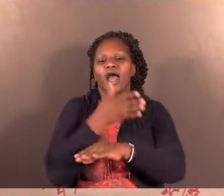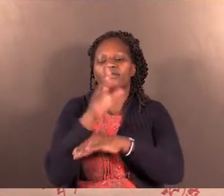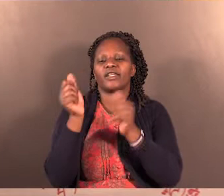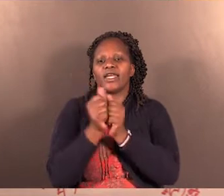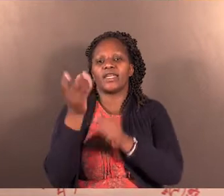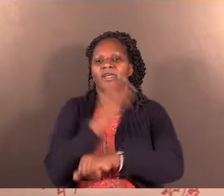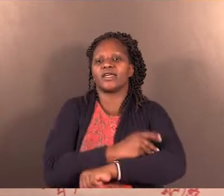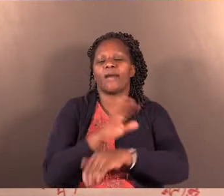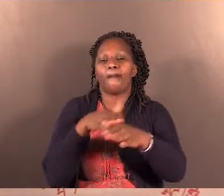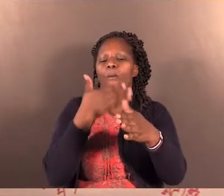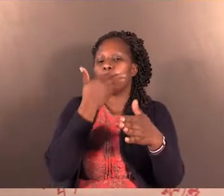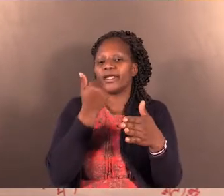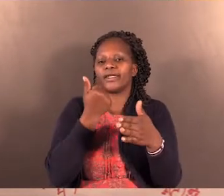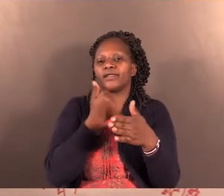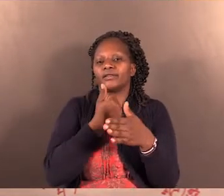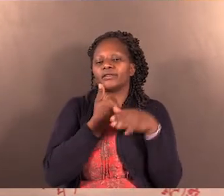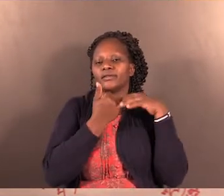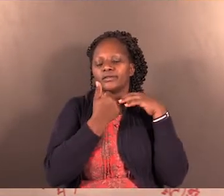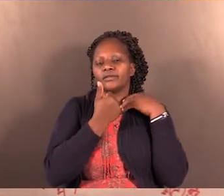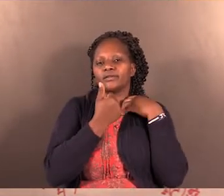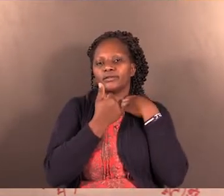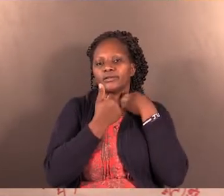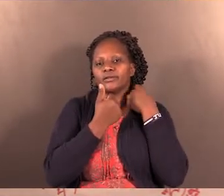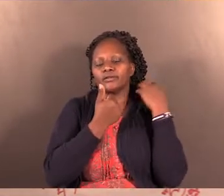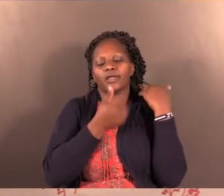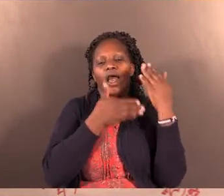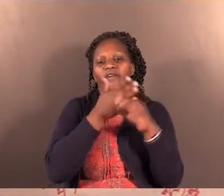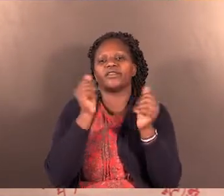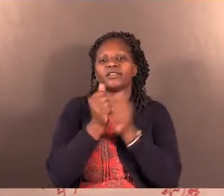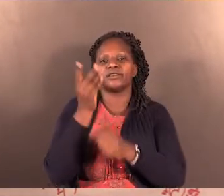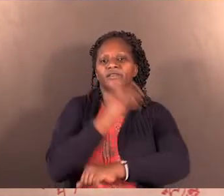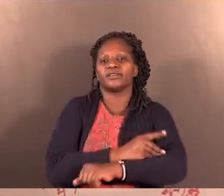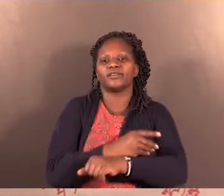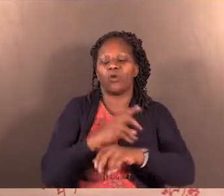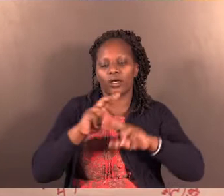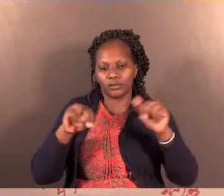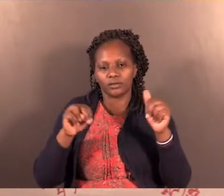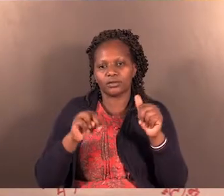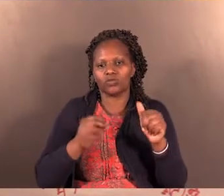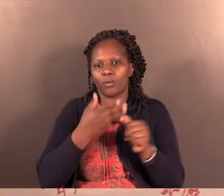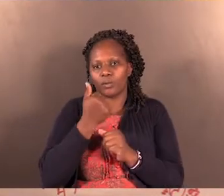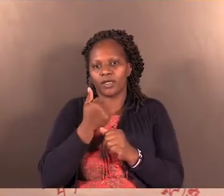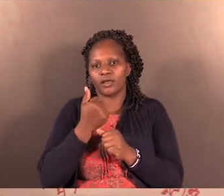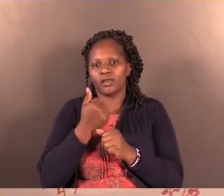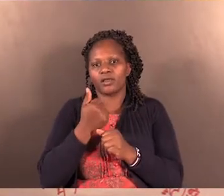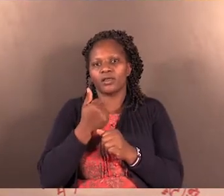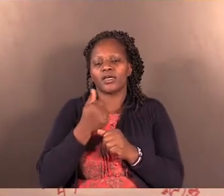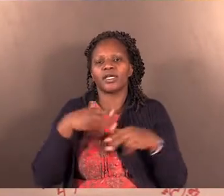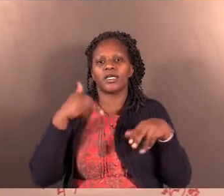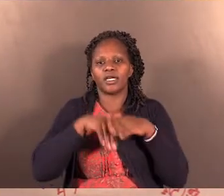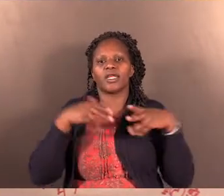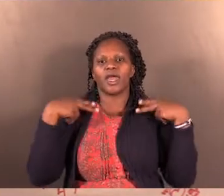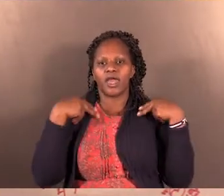after 10 days, they were better. After 10 days, they were checked and were better